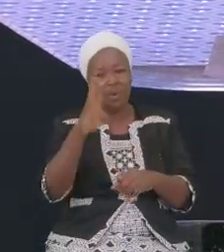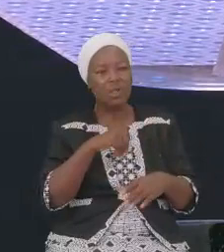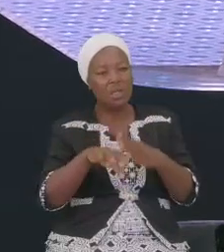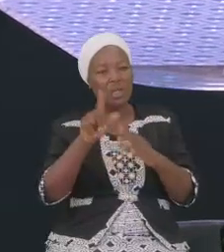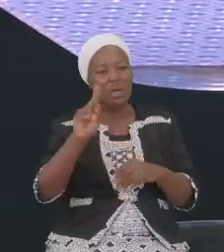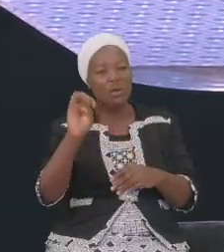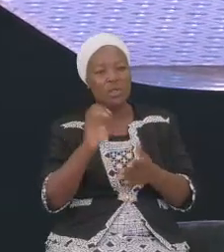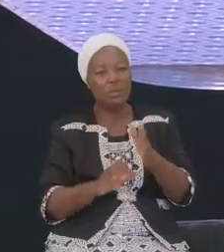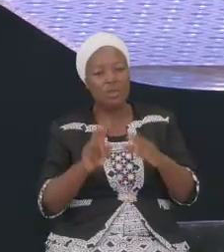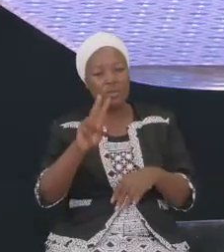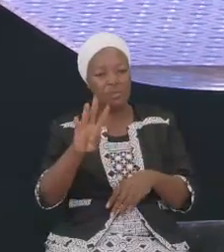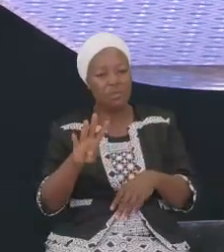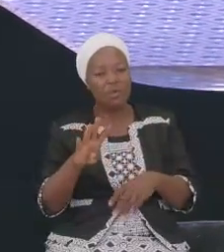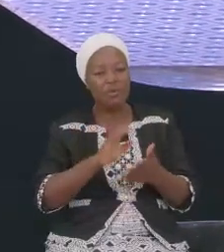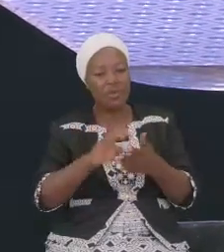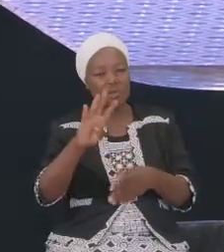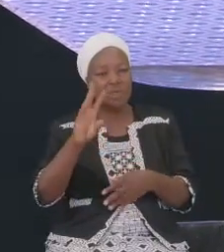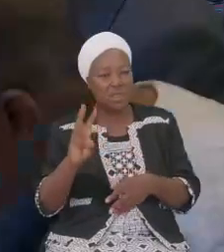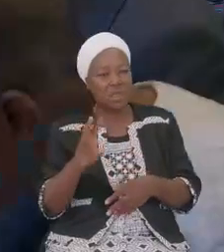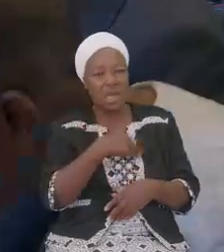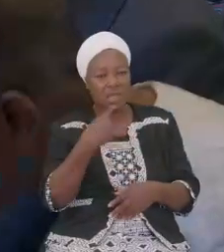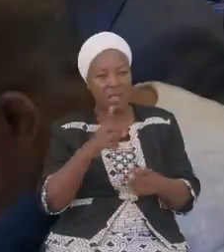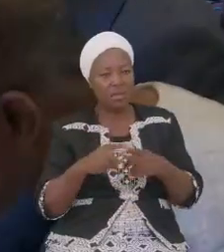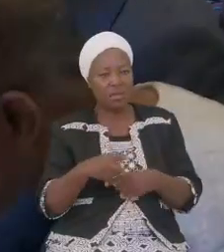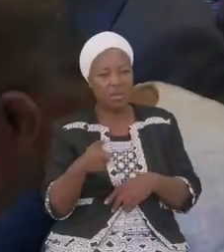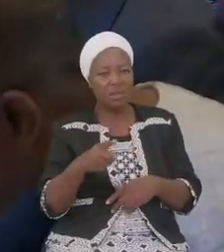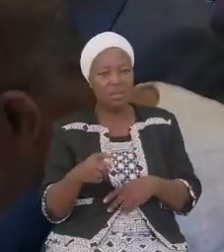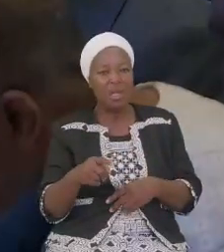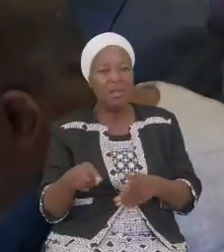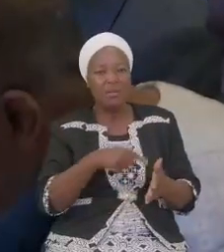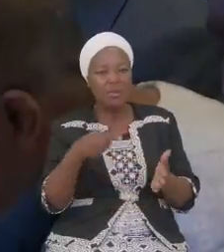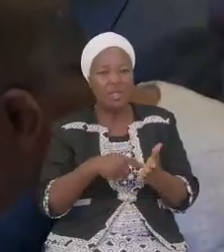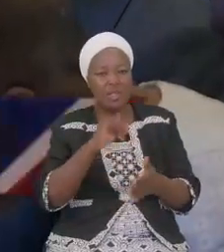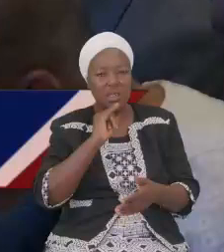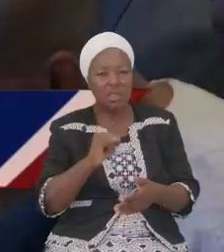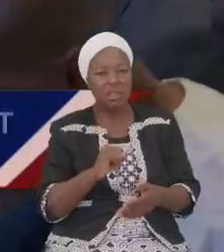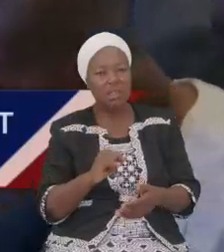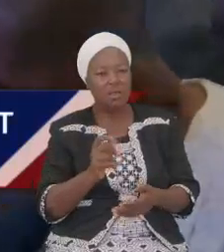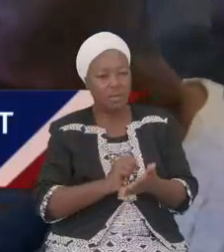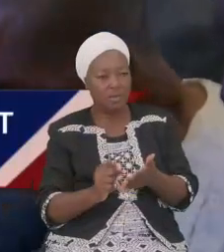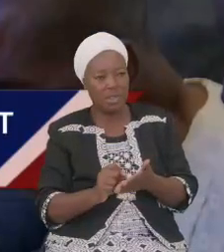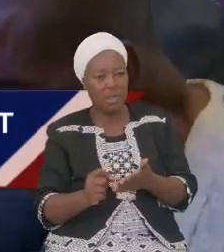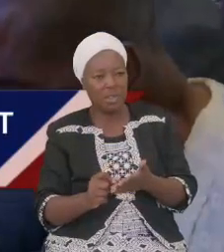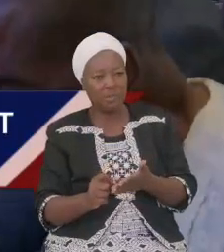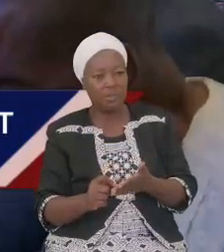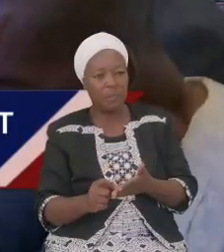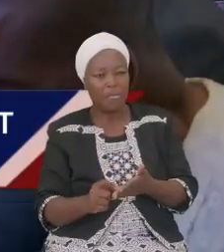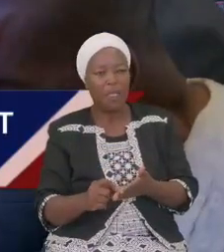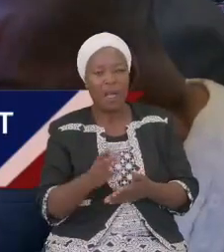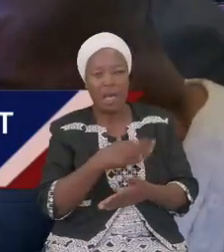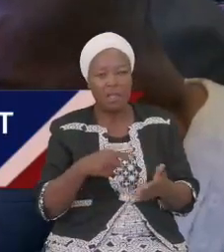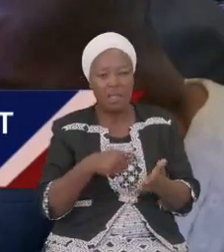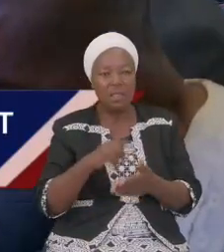verse 46, and said unto them, thus it is written, and thus it behooved Christ